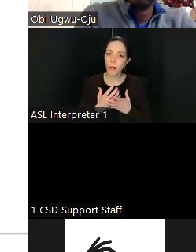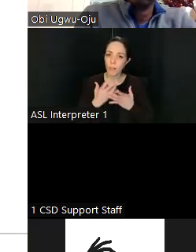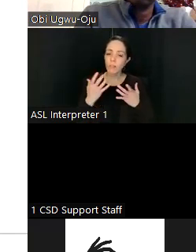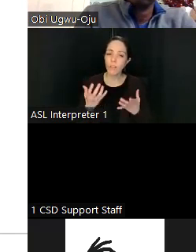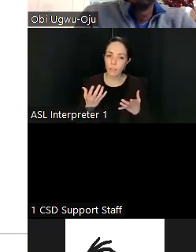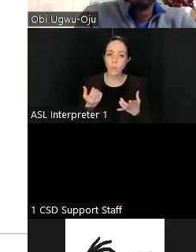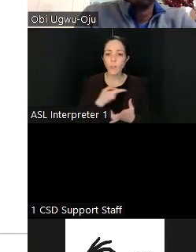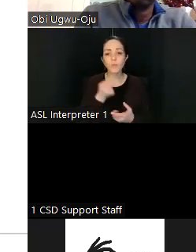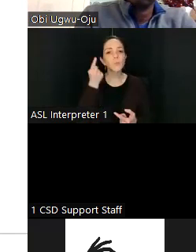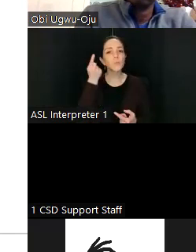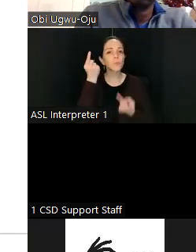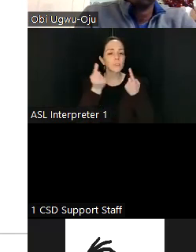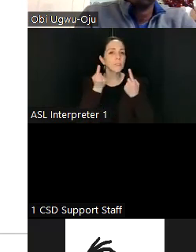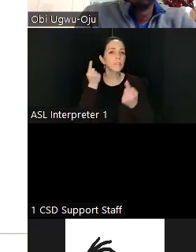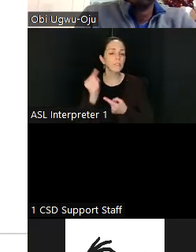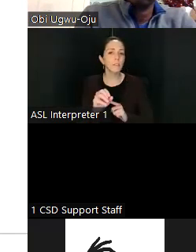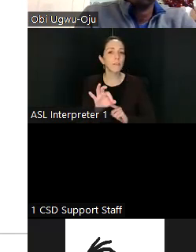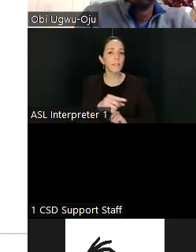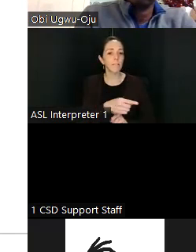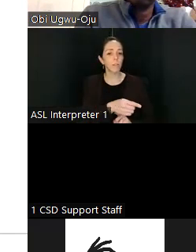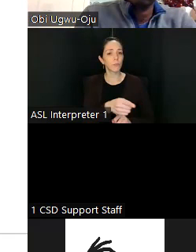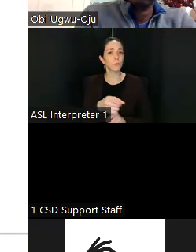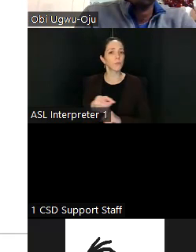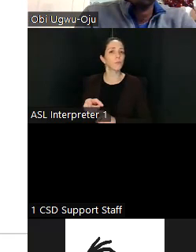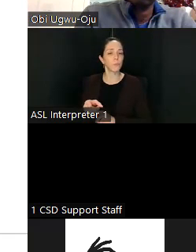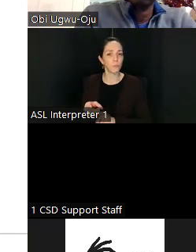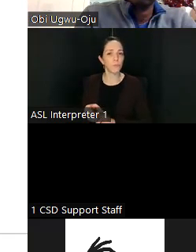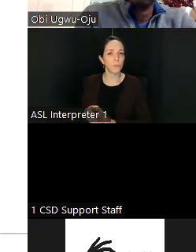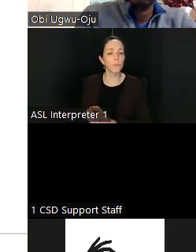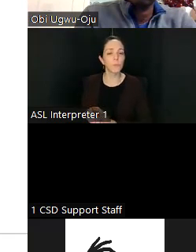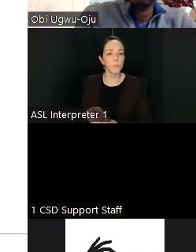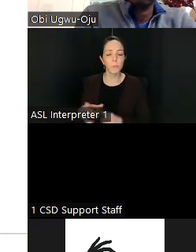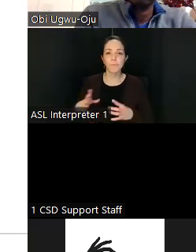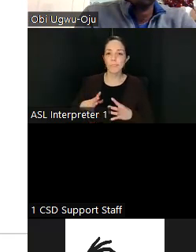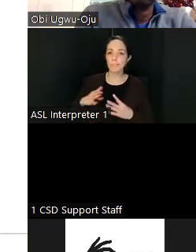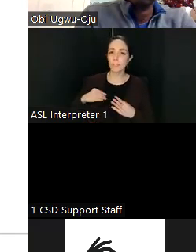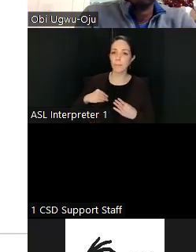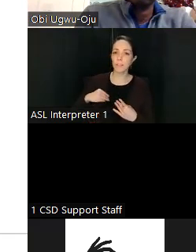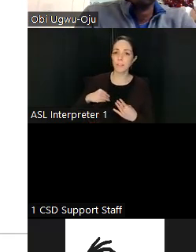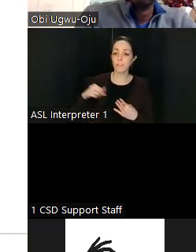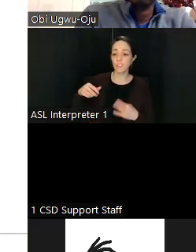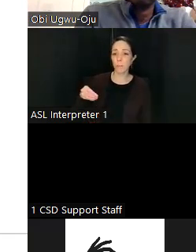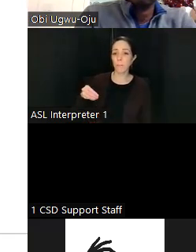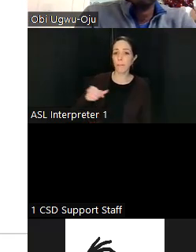consider, if you were taking this as a paid job, how much do you think?